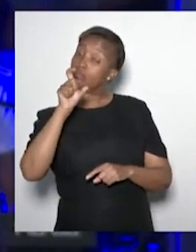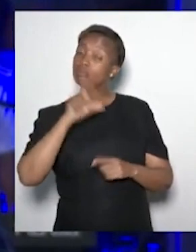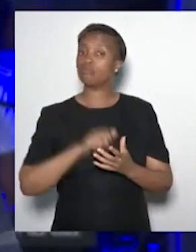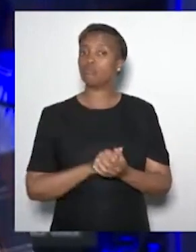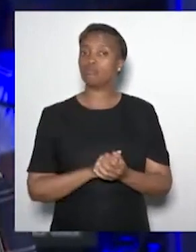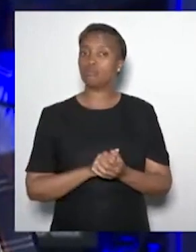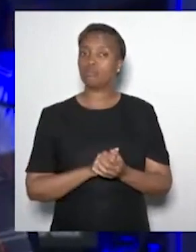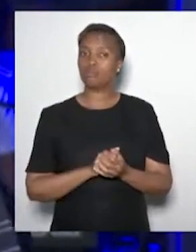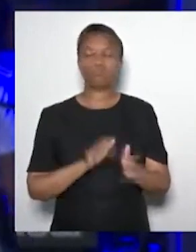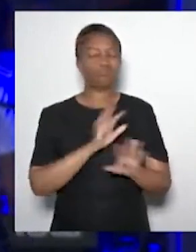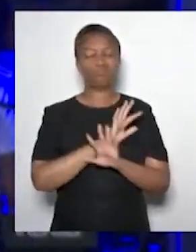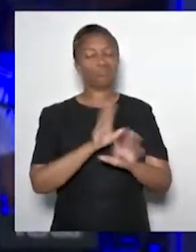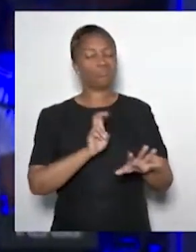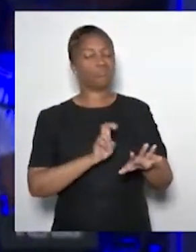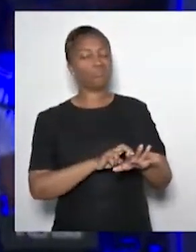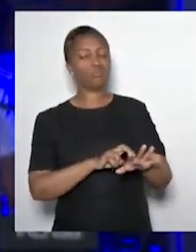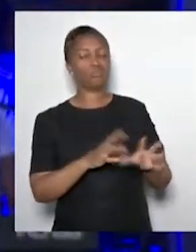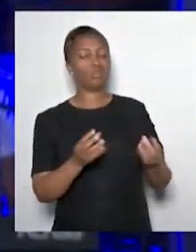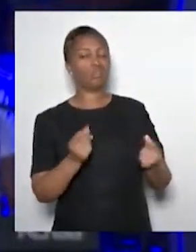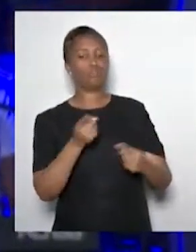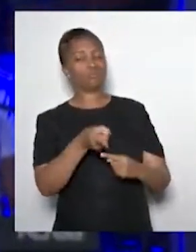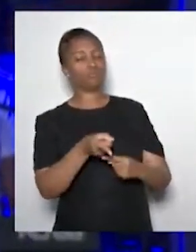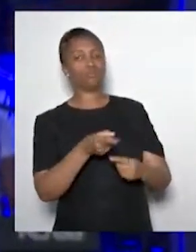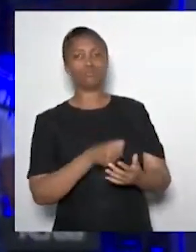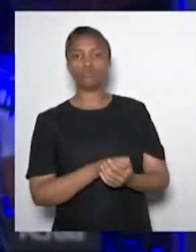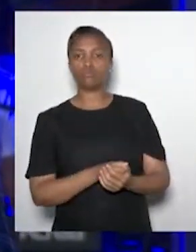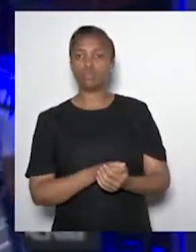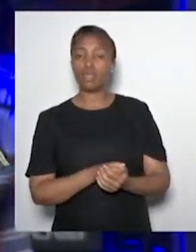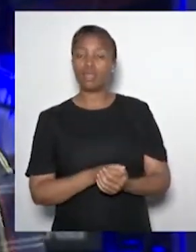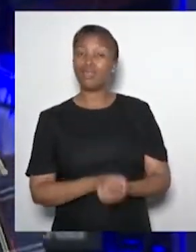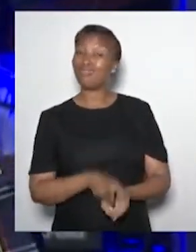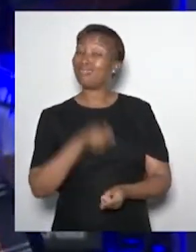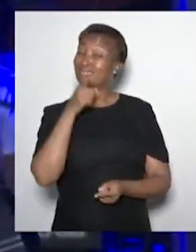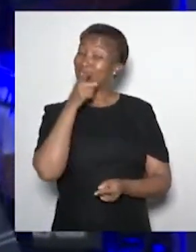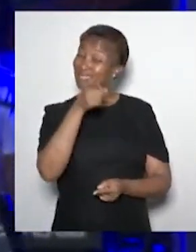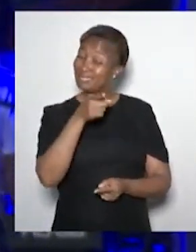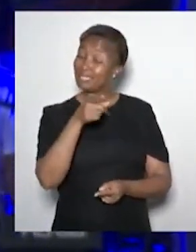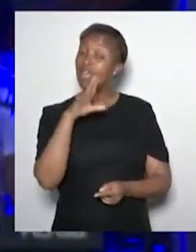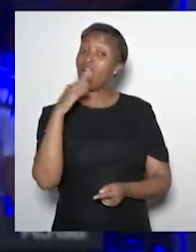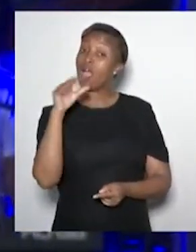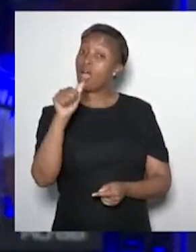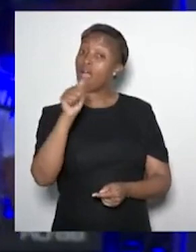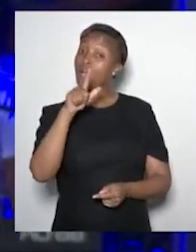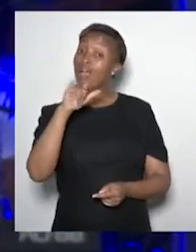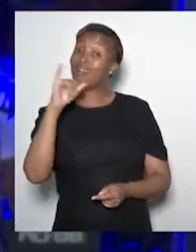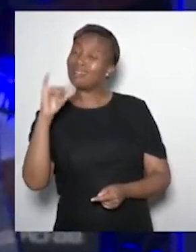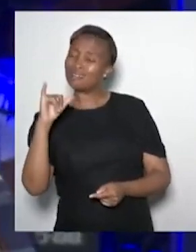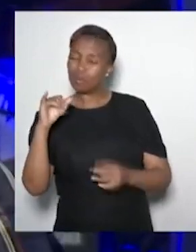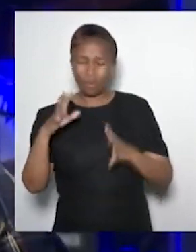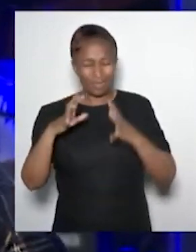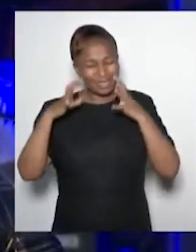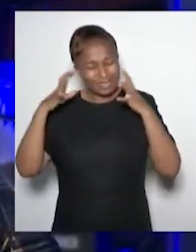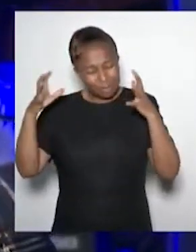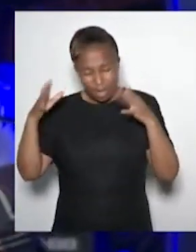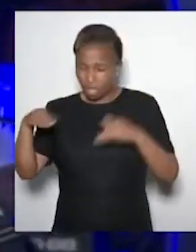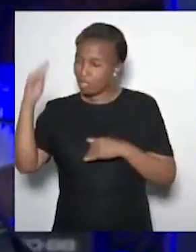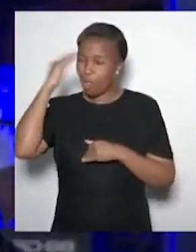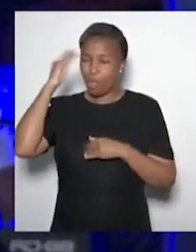There was no need. He was great. He was